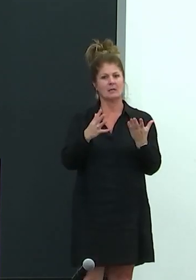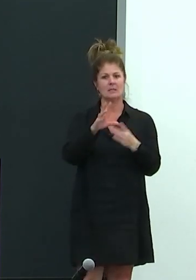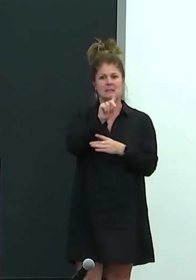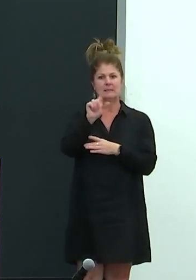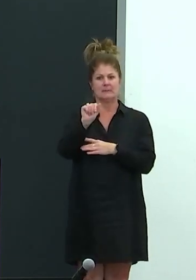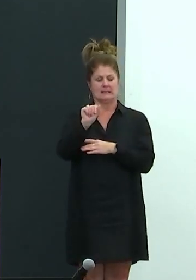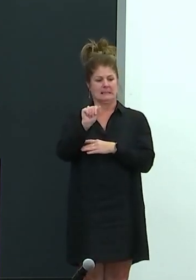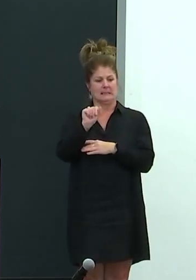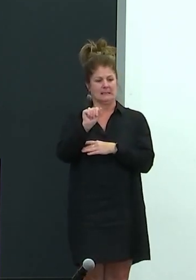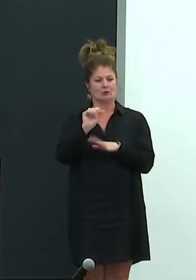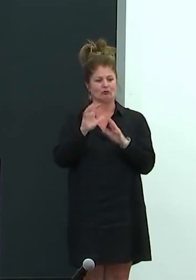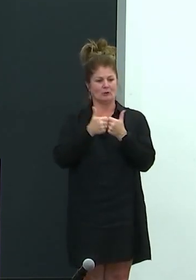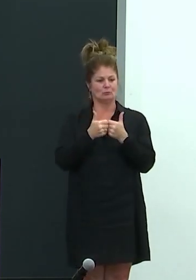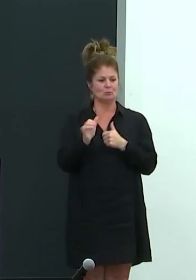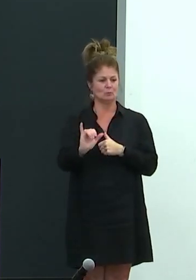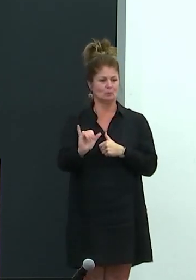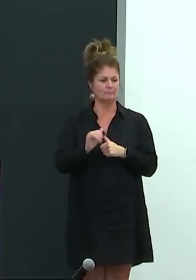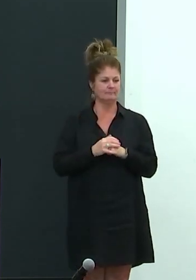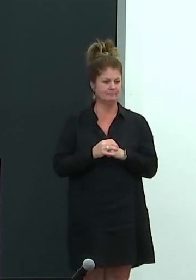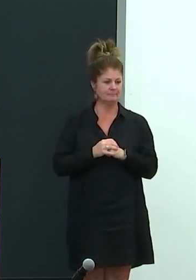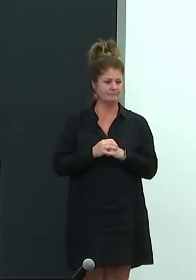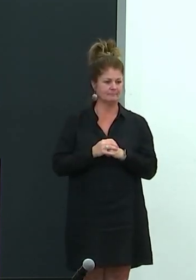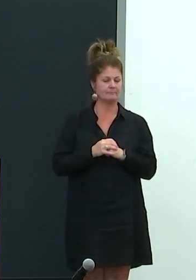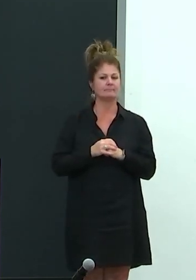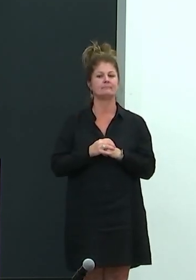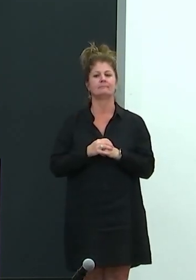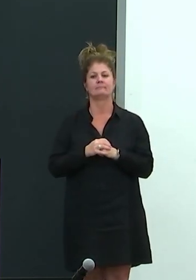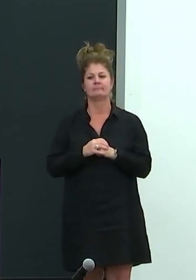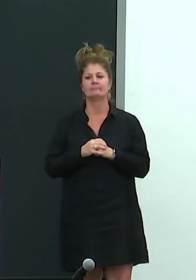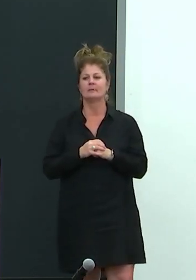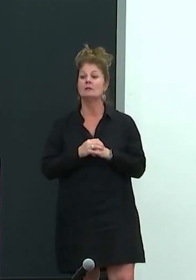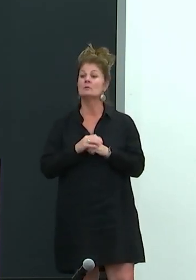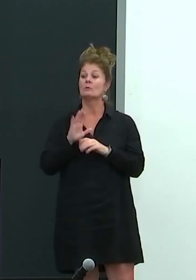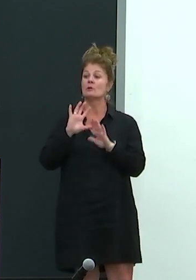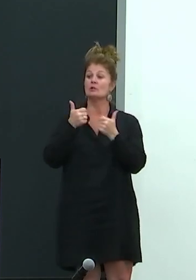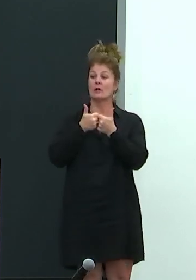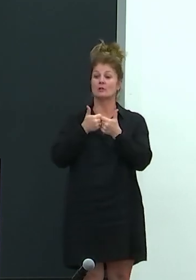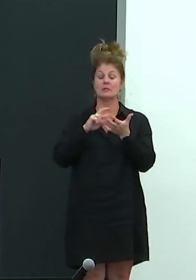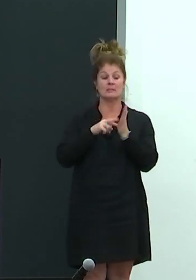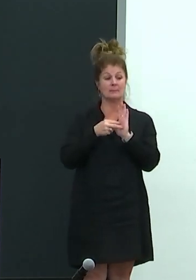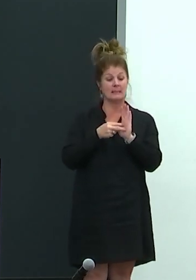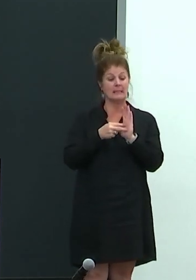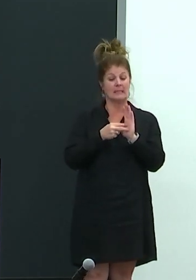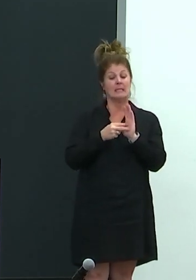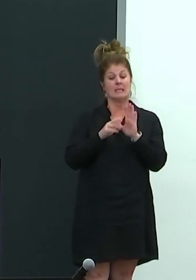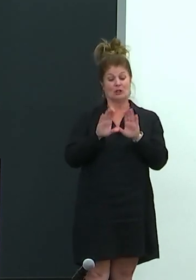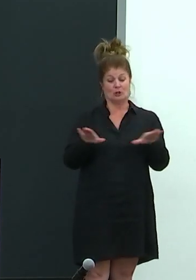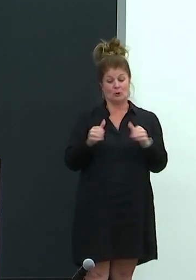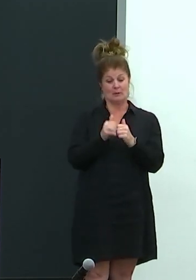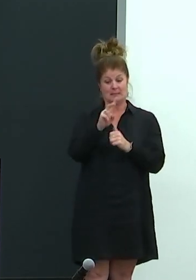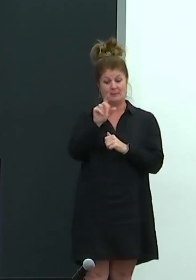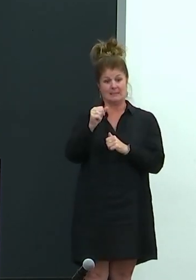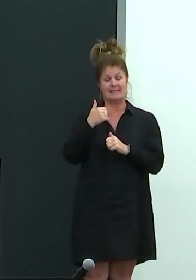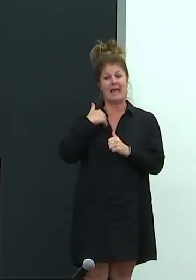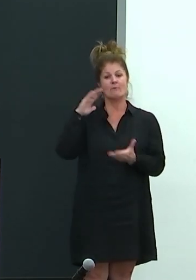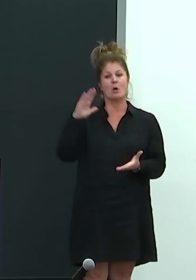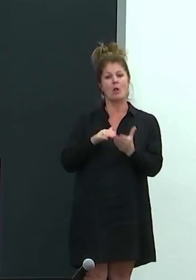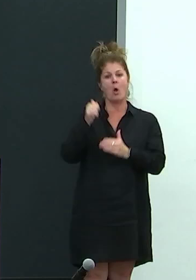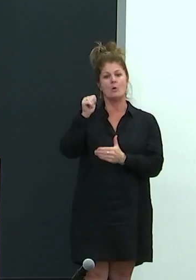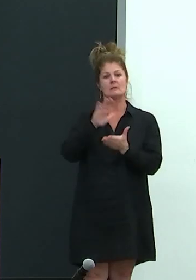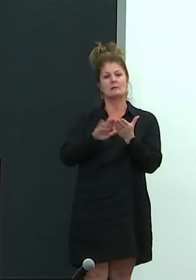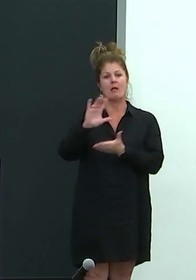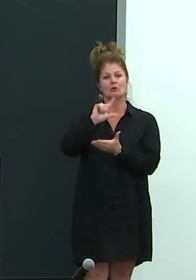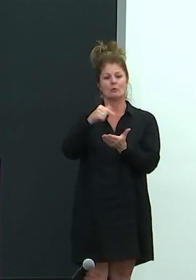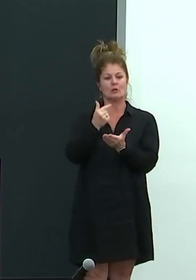disability-related challenges. These challenges lead students with disabilities to have some of the lowest college